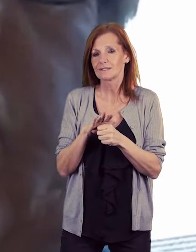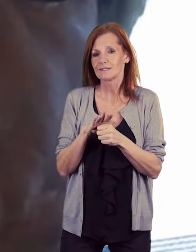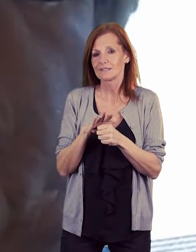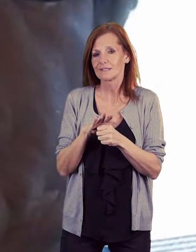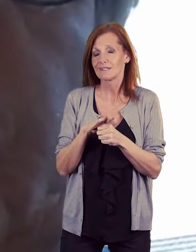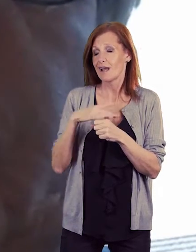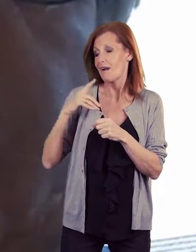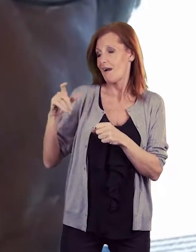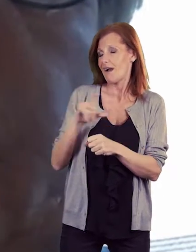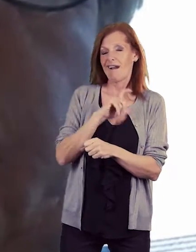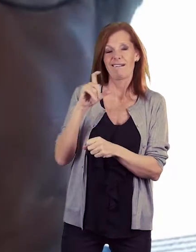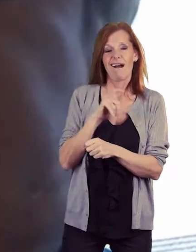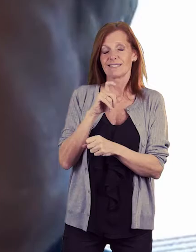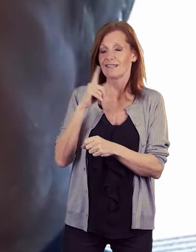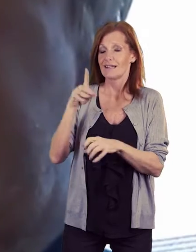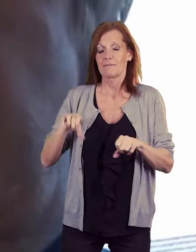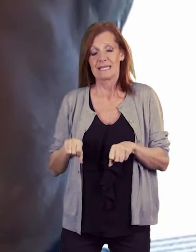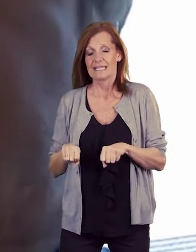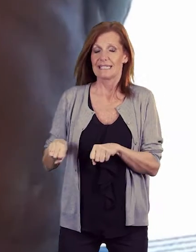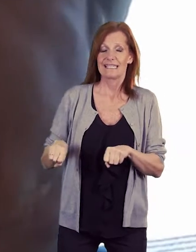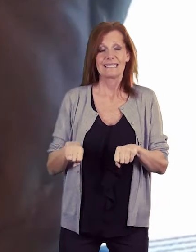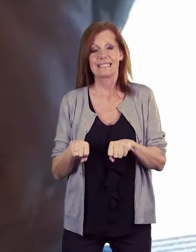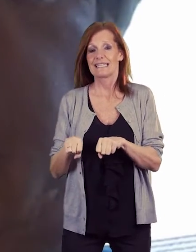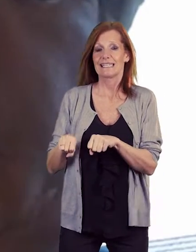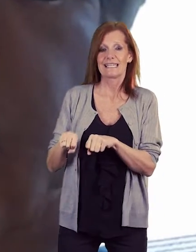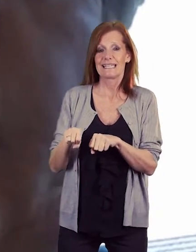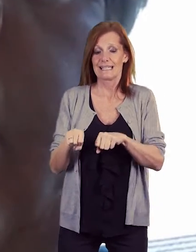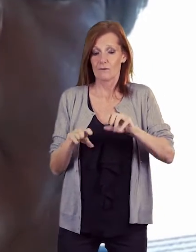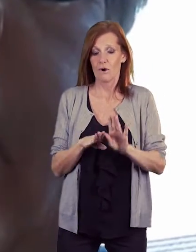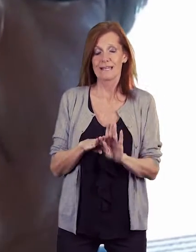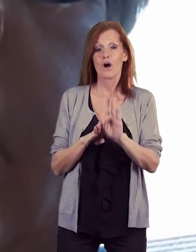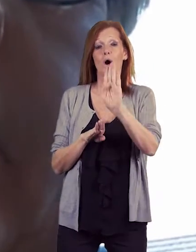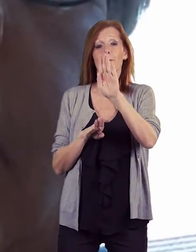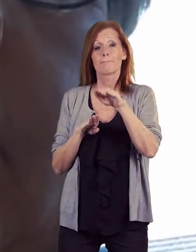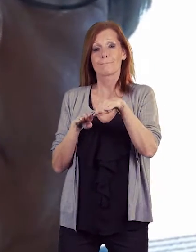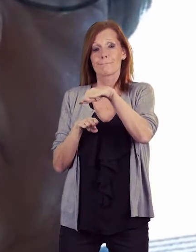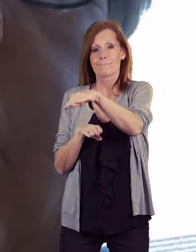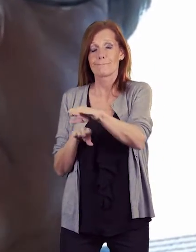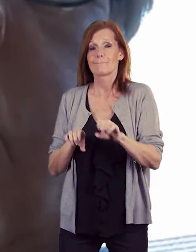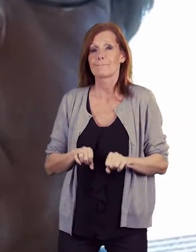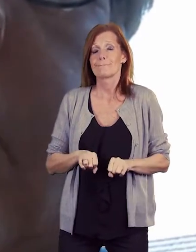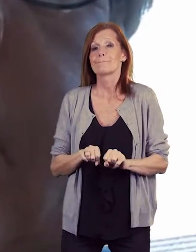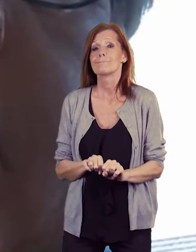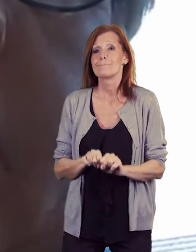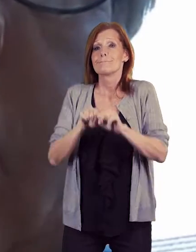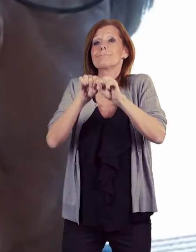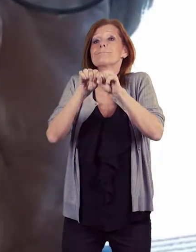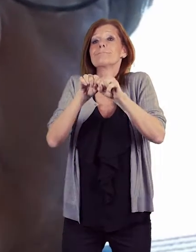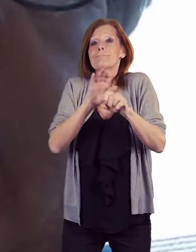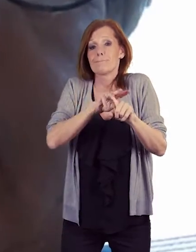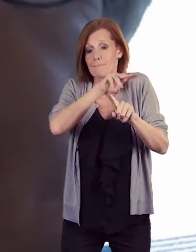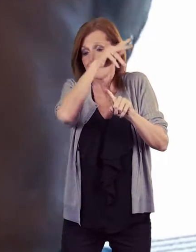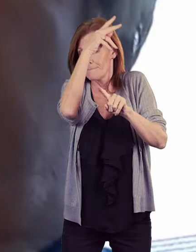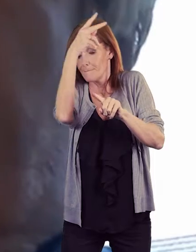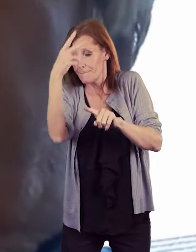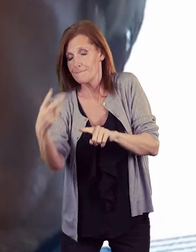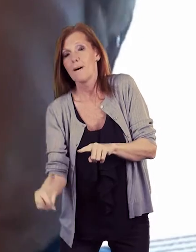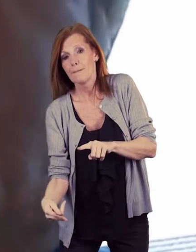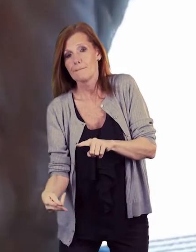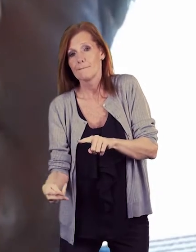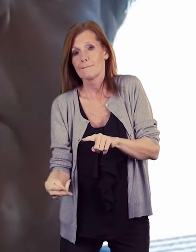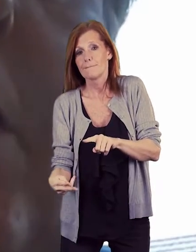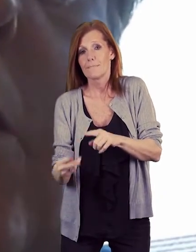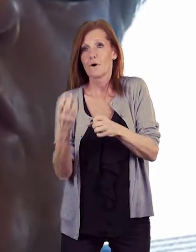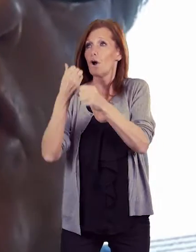My cousin was pushing me down the street and was going up a curb, and she ended up tipping me out the wheelchair. Oh. And